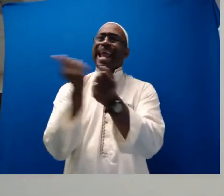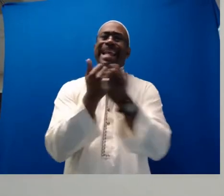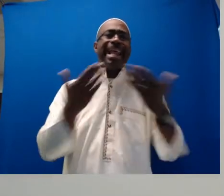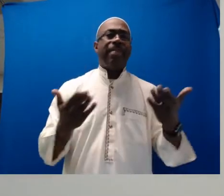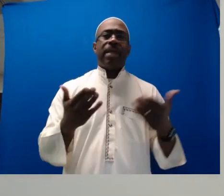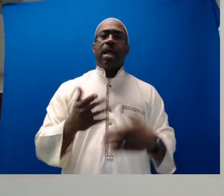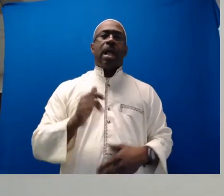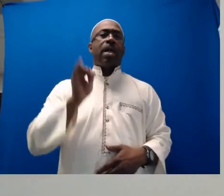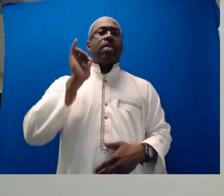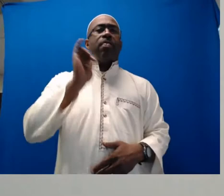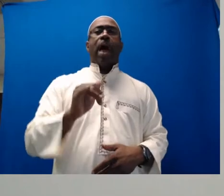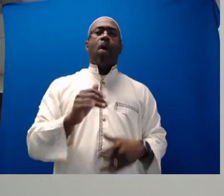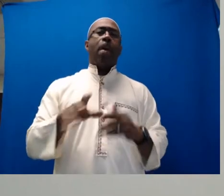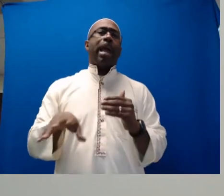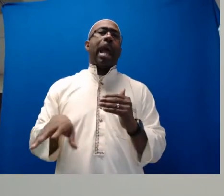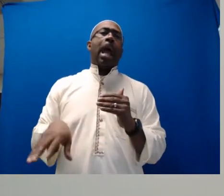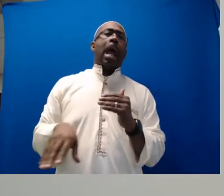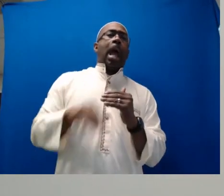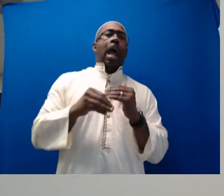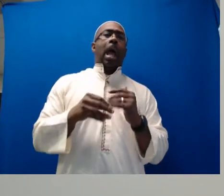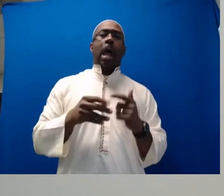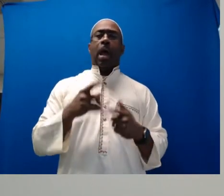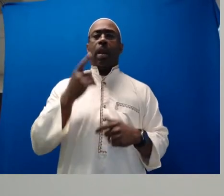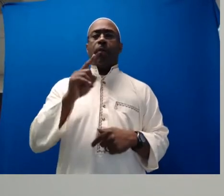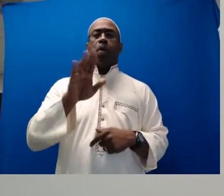going to be extra salawat.